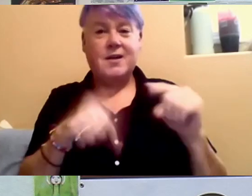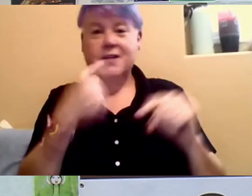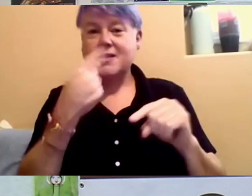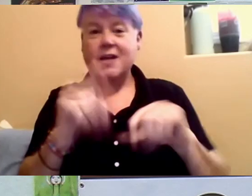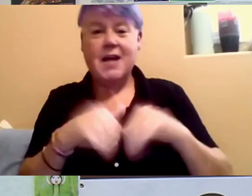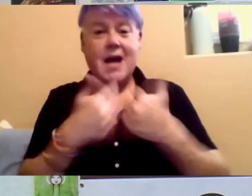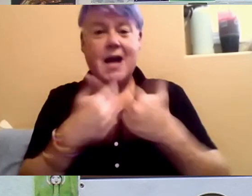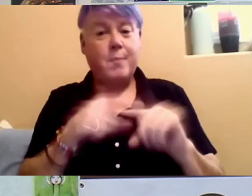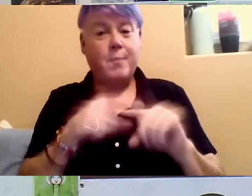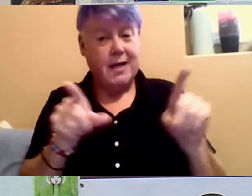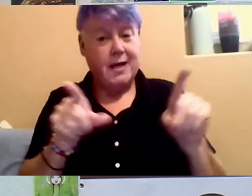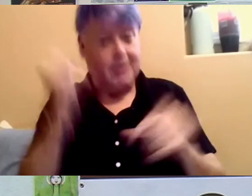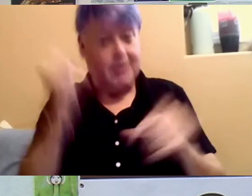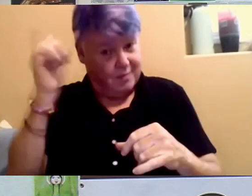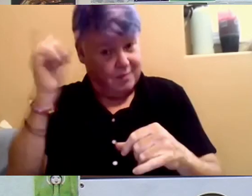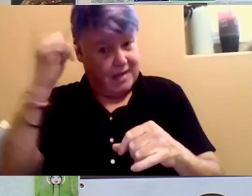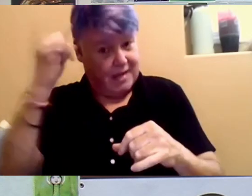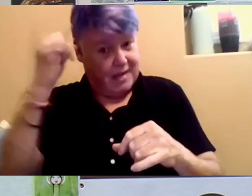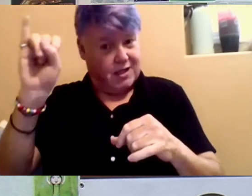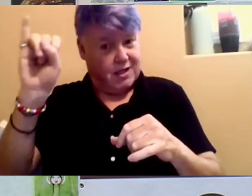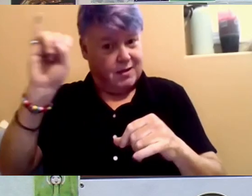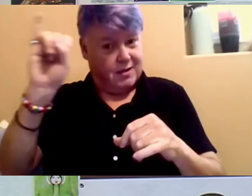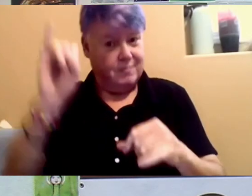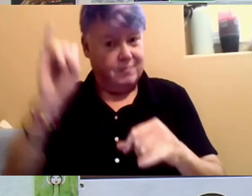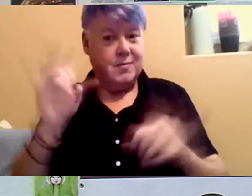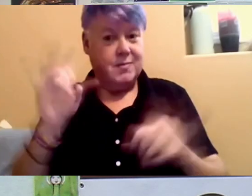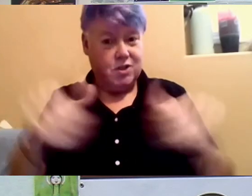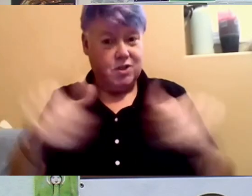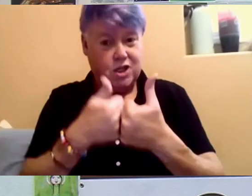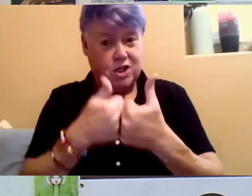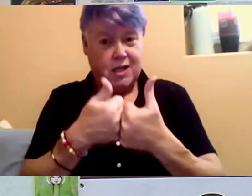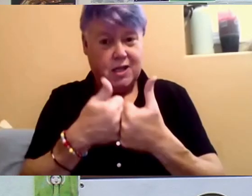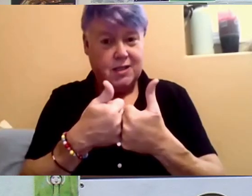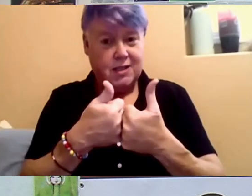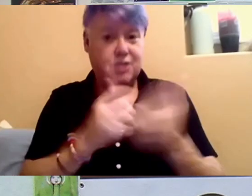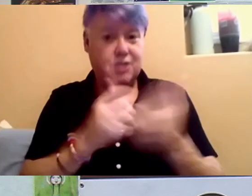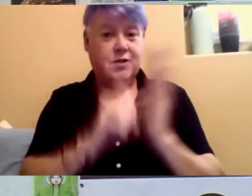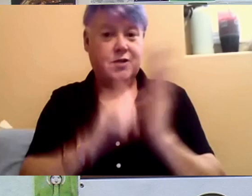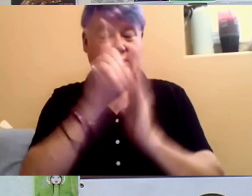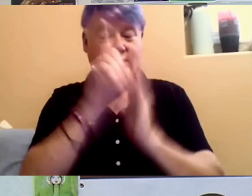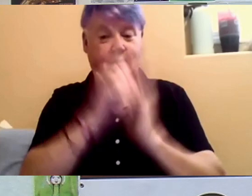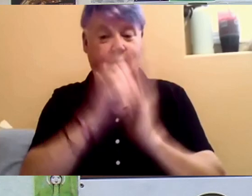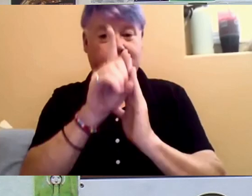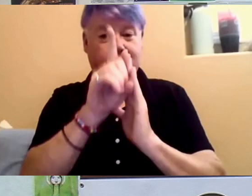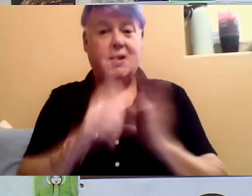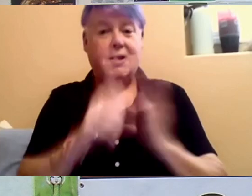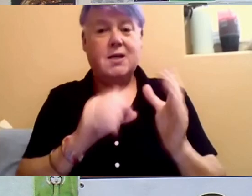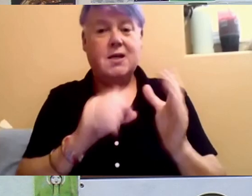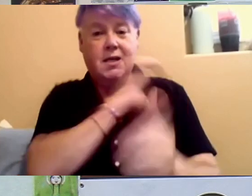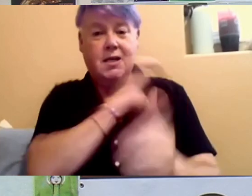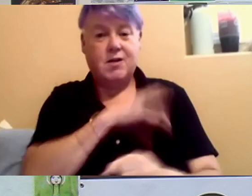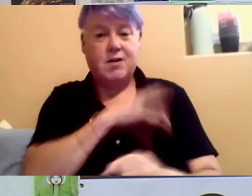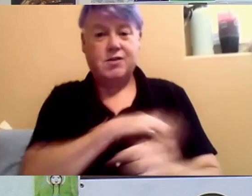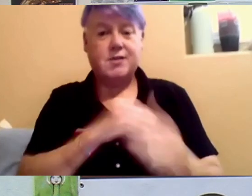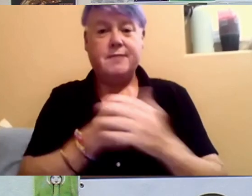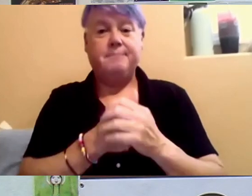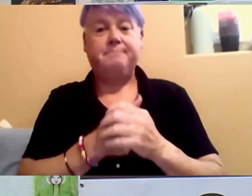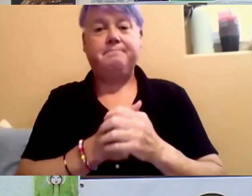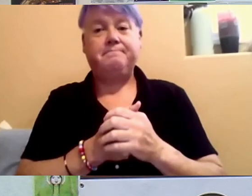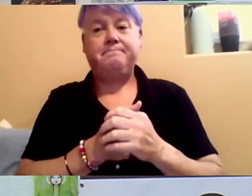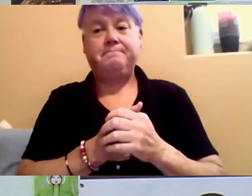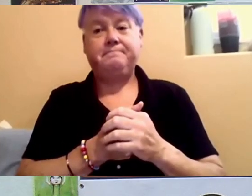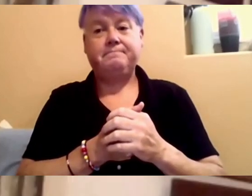but I can imagine it must be quite a challenge to sort of develop those characters. So I wondered if you could speak a little bit about how you develop your